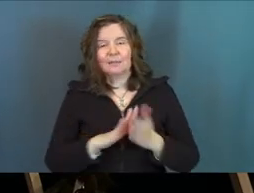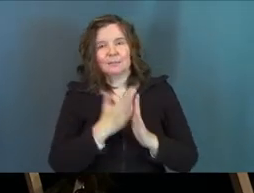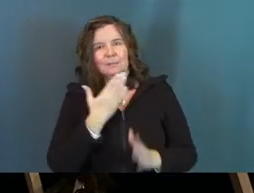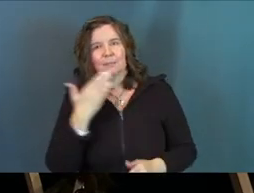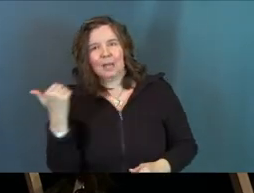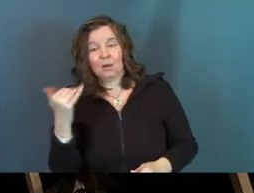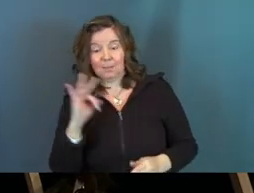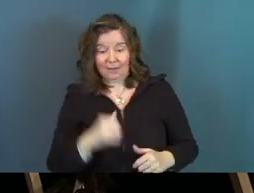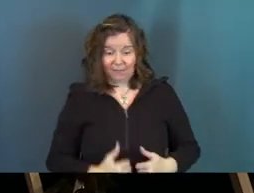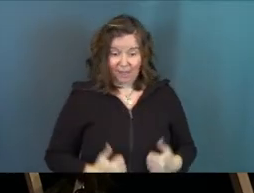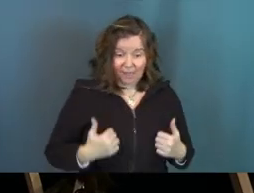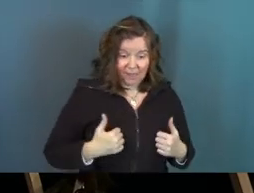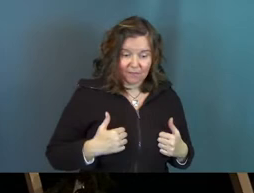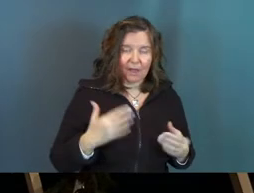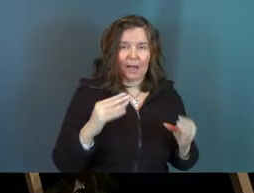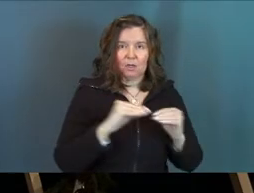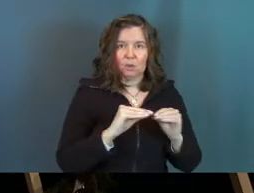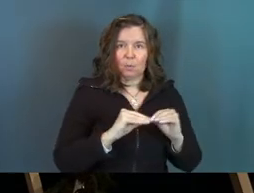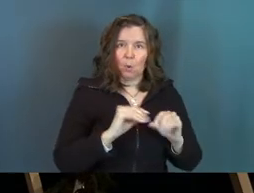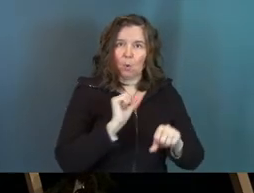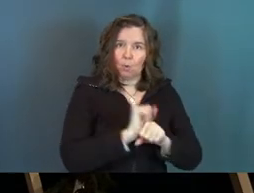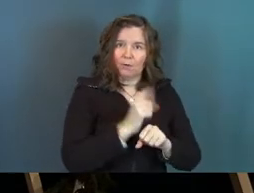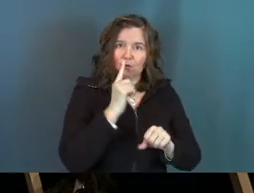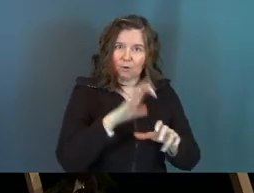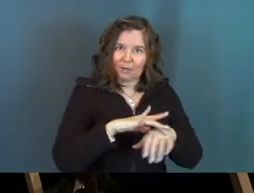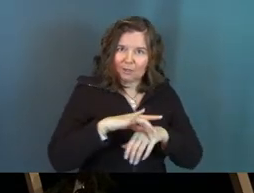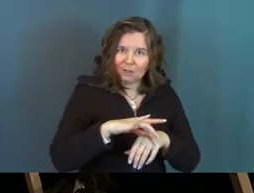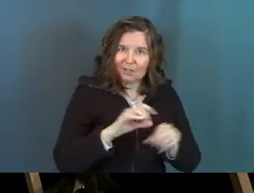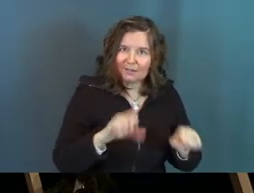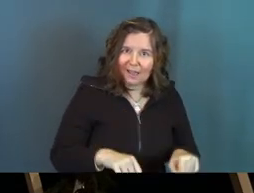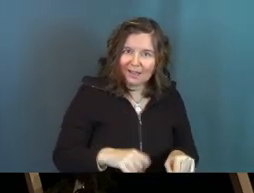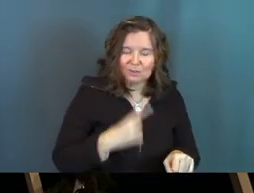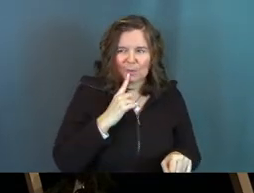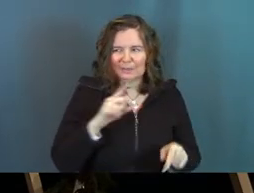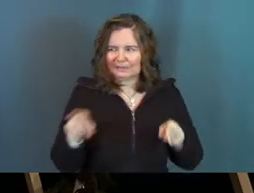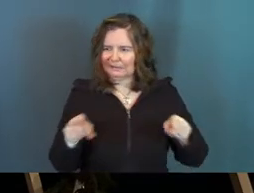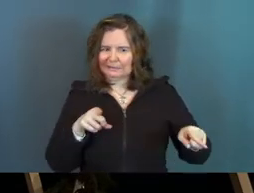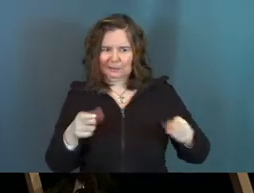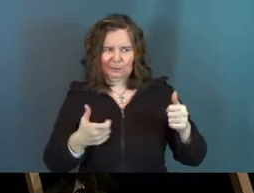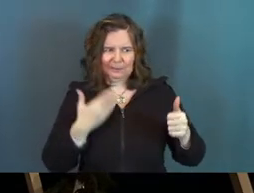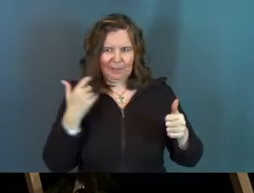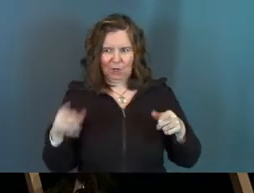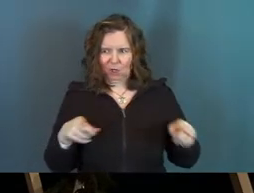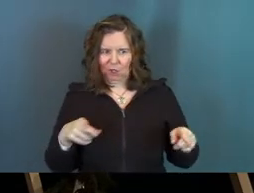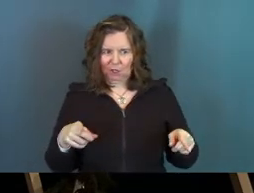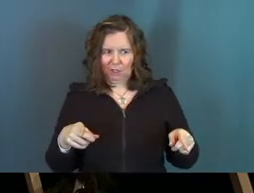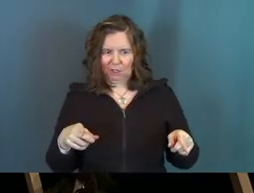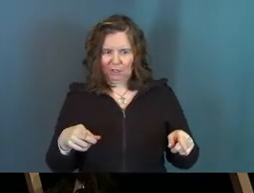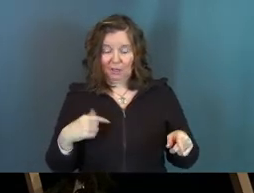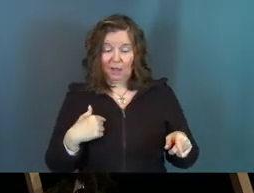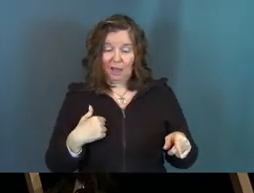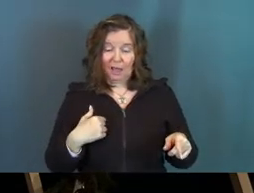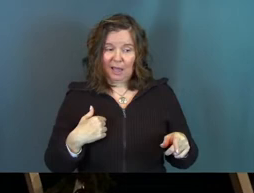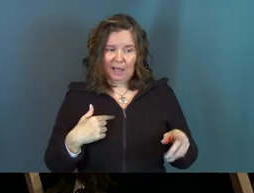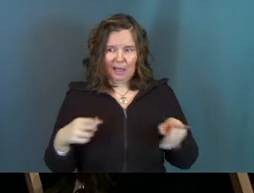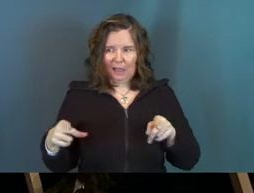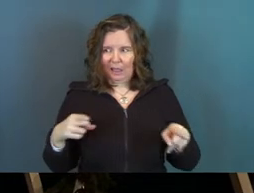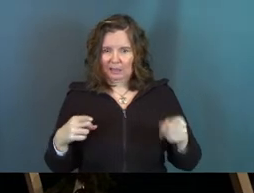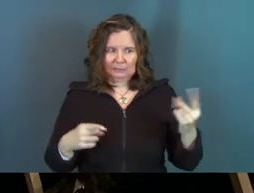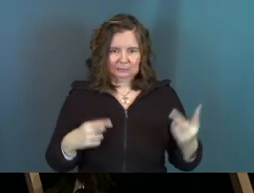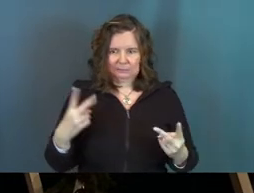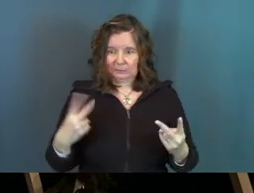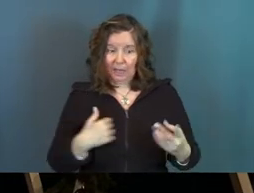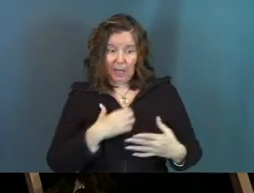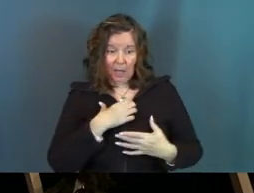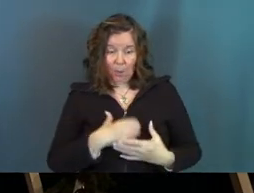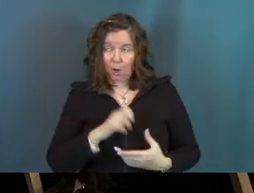if I live, I can do more fruitful work for Christ. So I really don't know which is better. I'm torn between two desires.